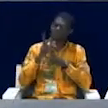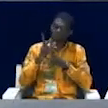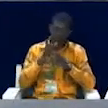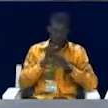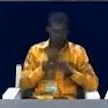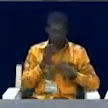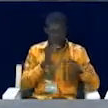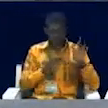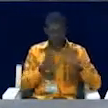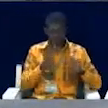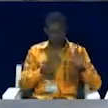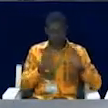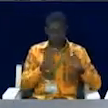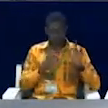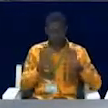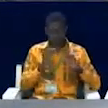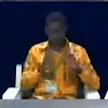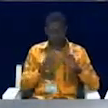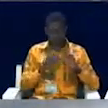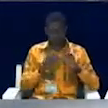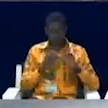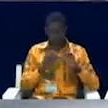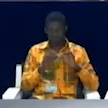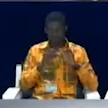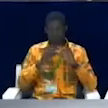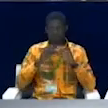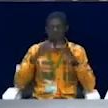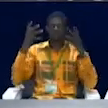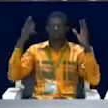eniyan lori anu gba.